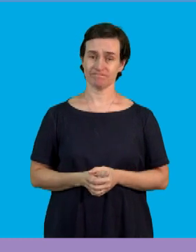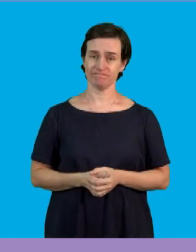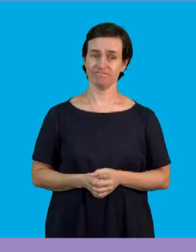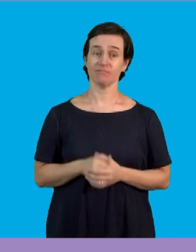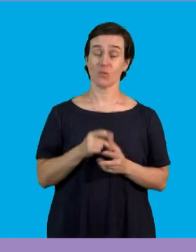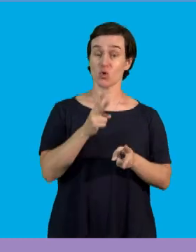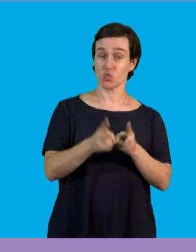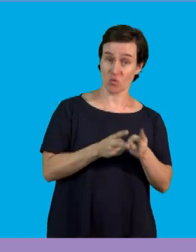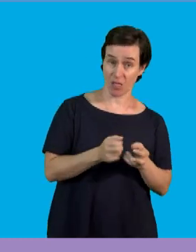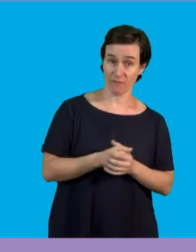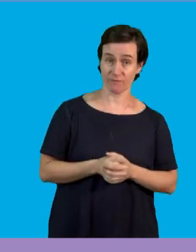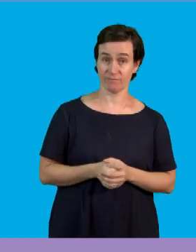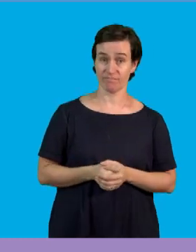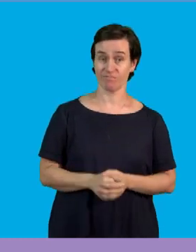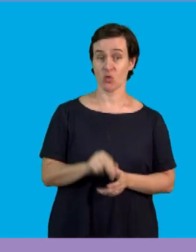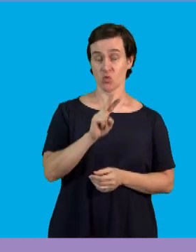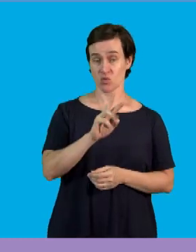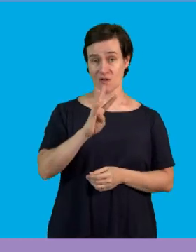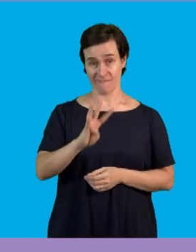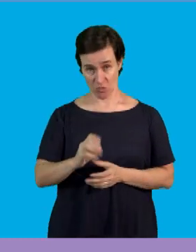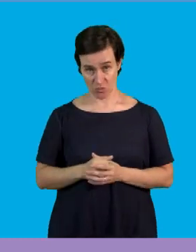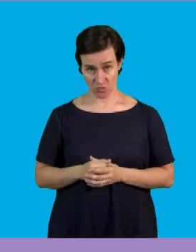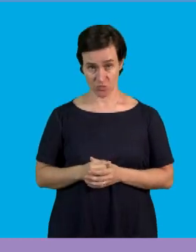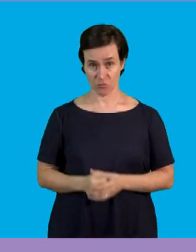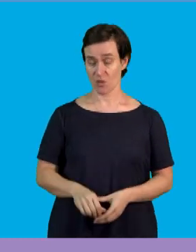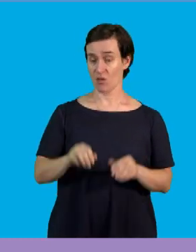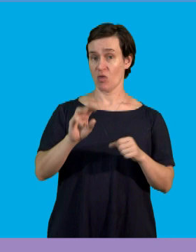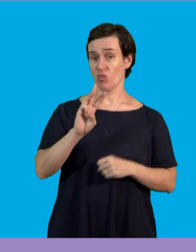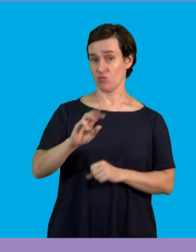list them. So we have 12, 24,